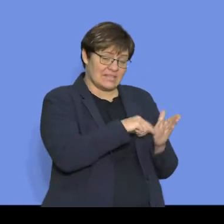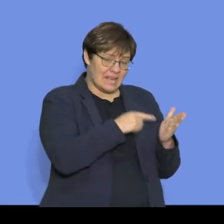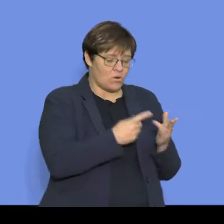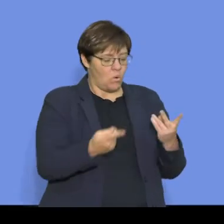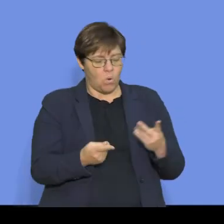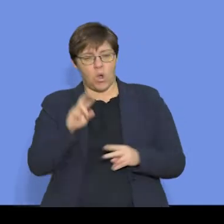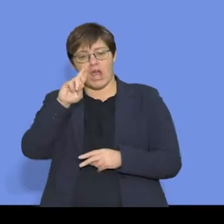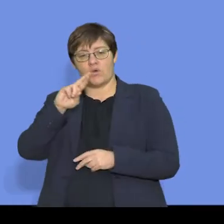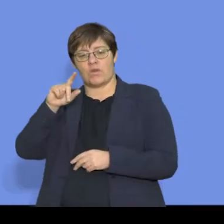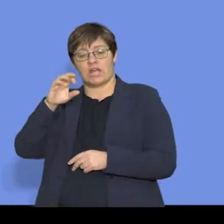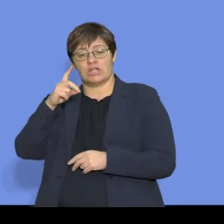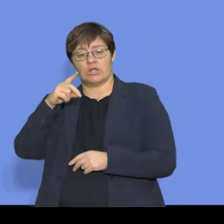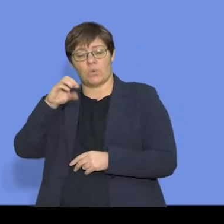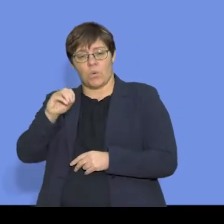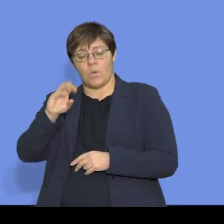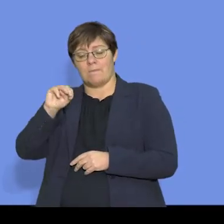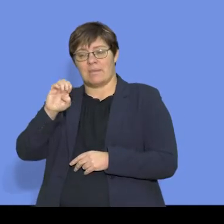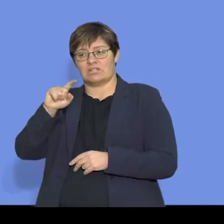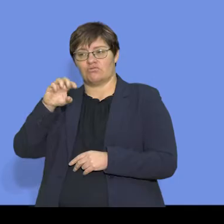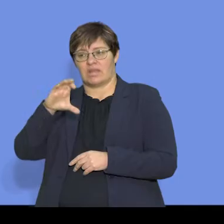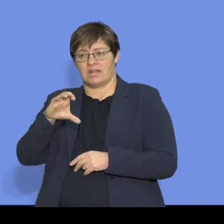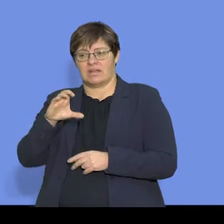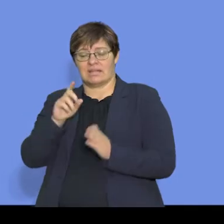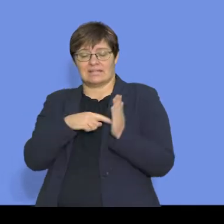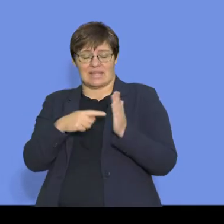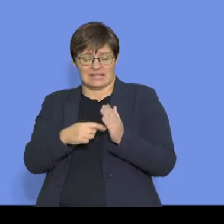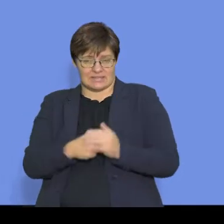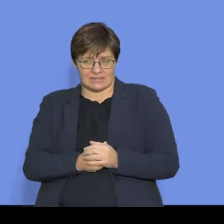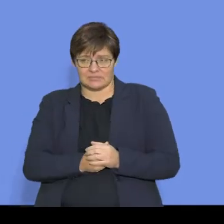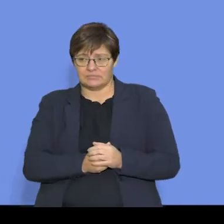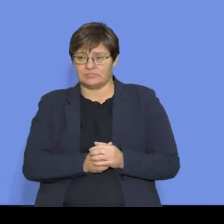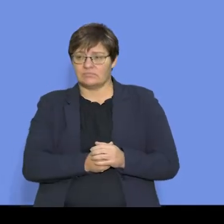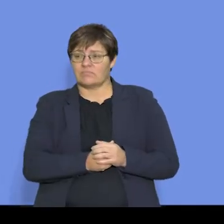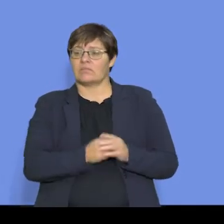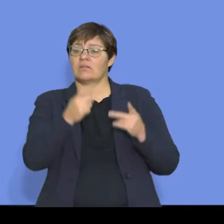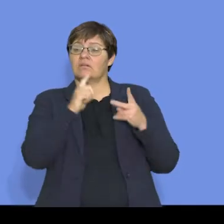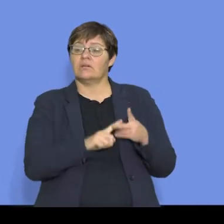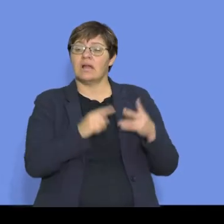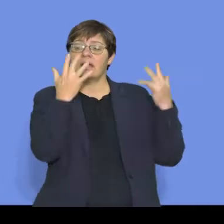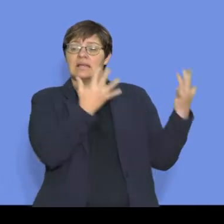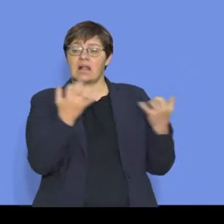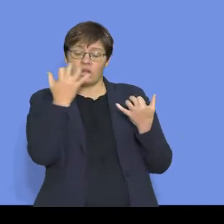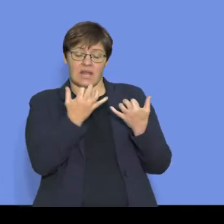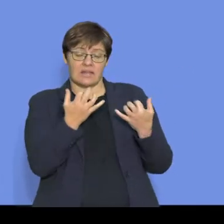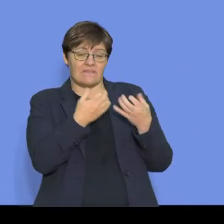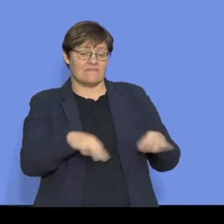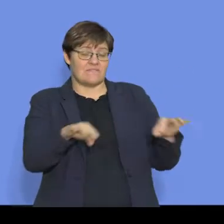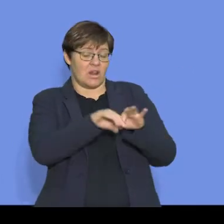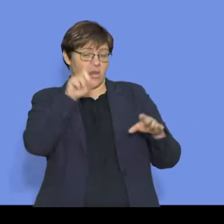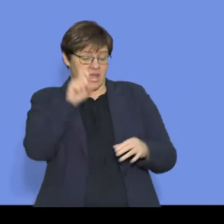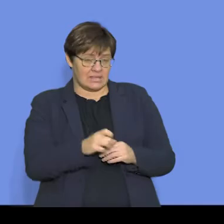and absolute or radiometric dating. Then the next one is calculate the value